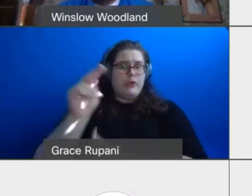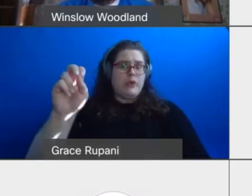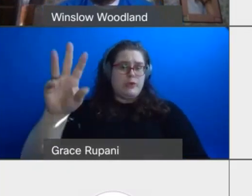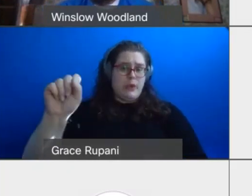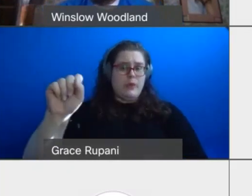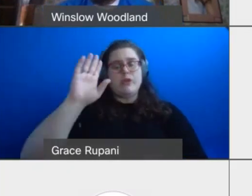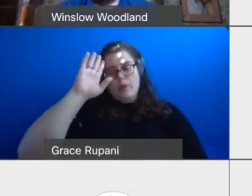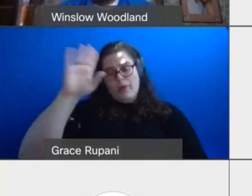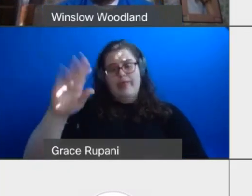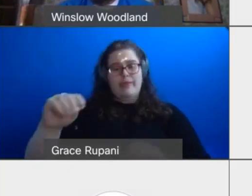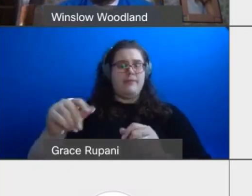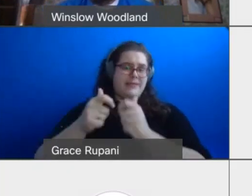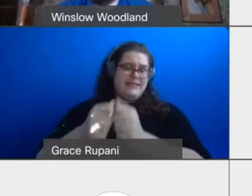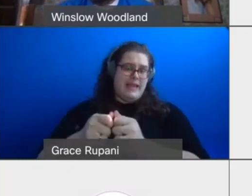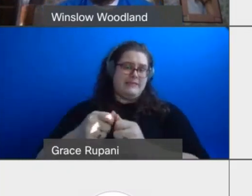out.